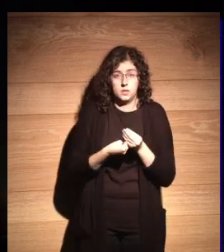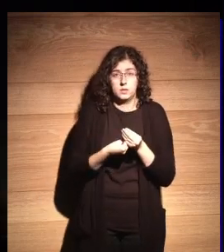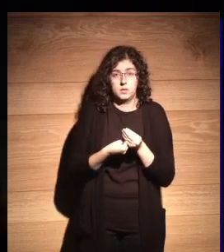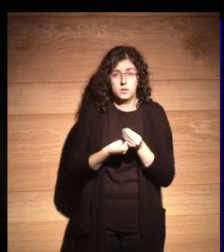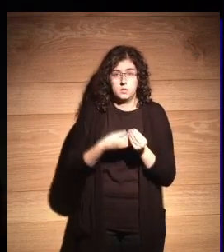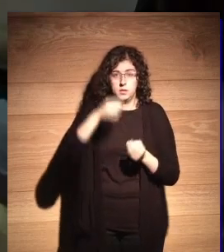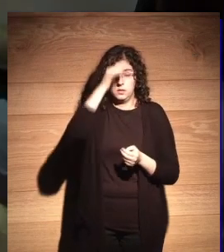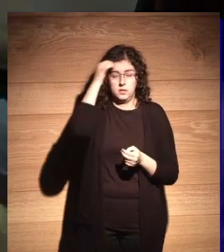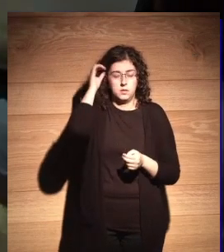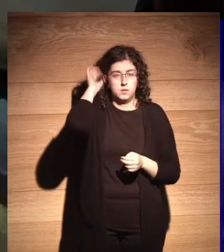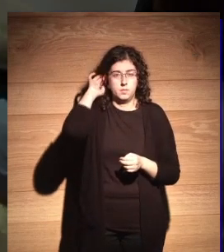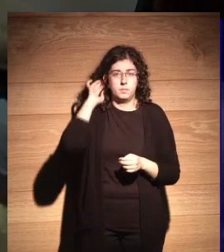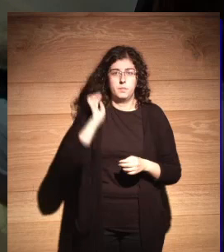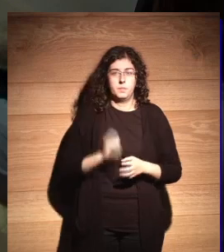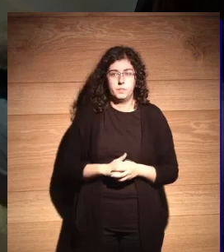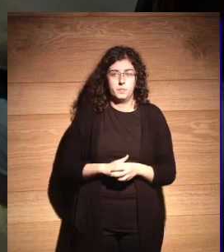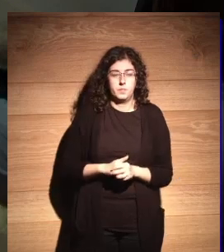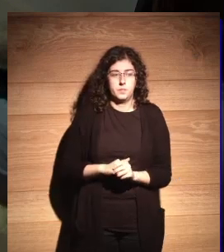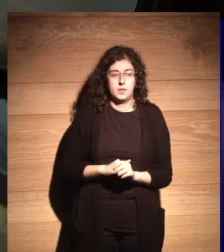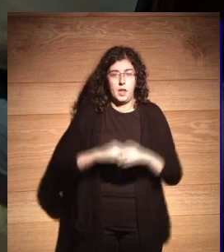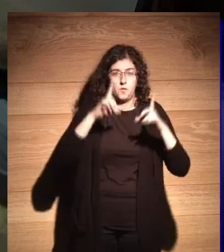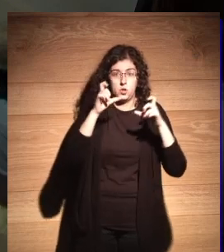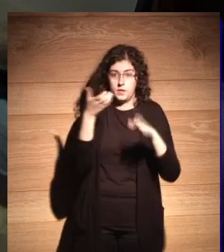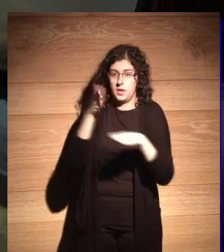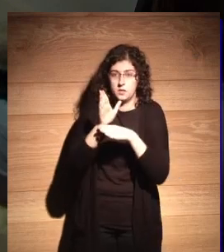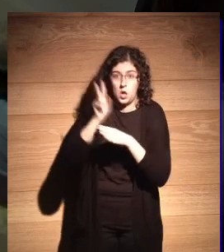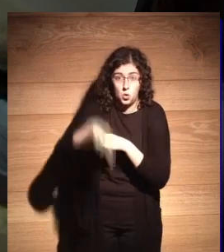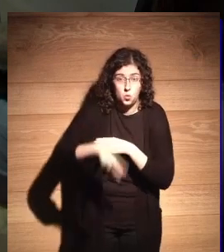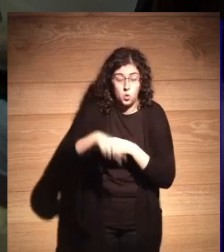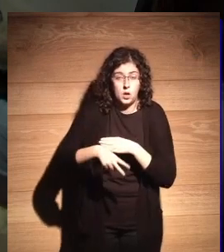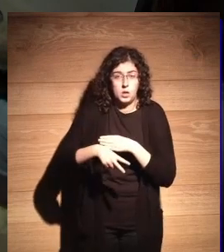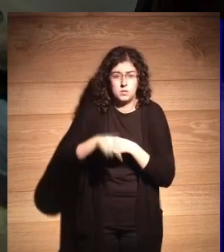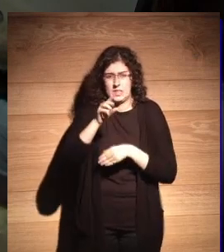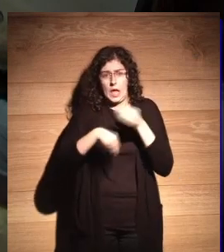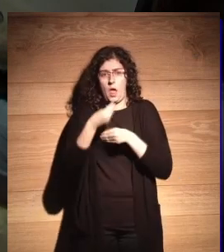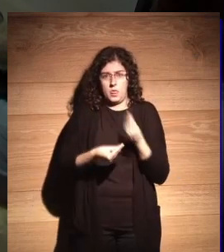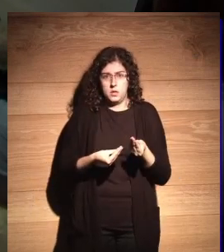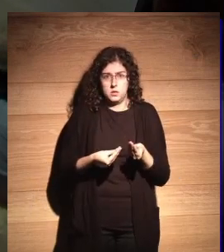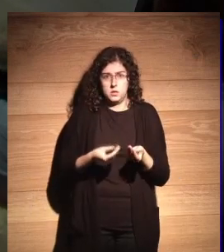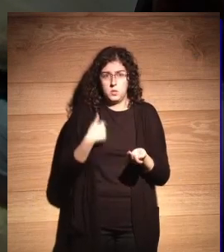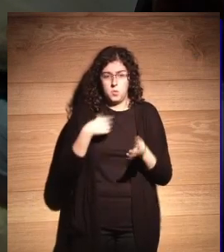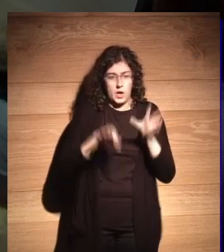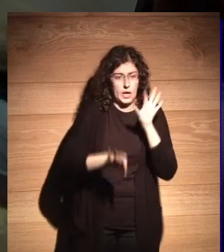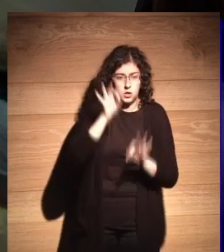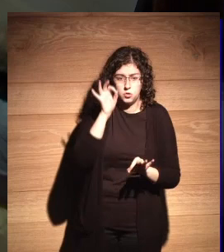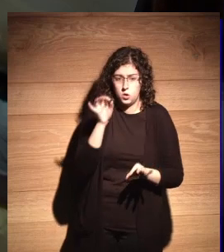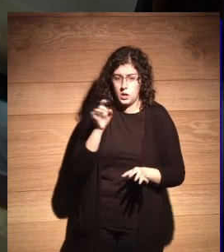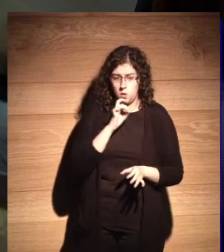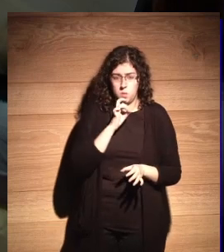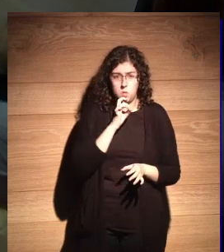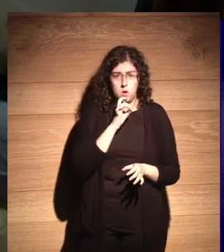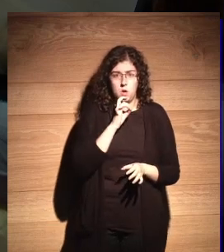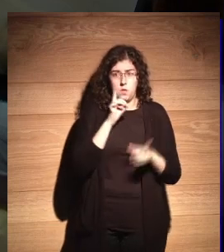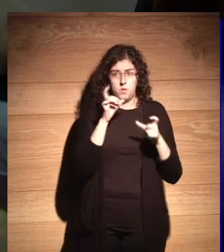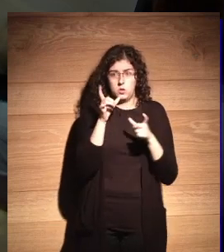you use them for? What uses you think they have, and how do you choose them? And how do you choose what to share and what